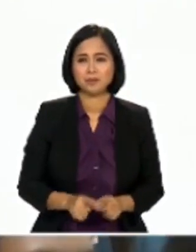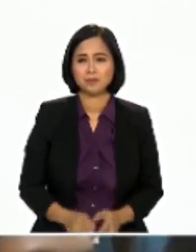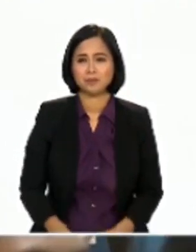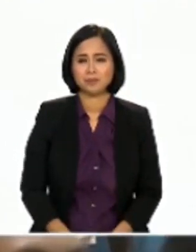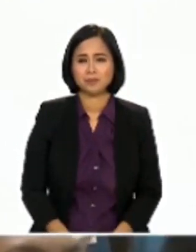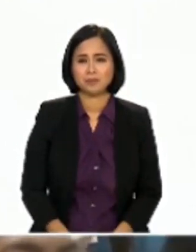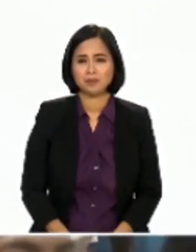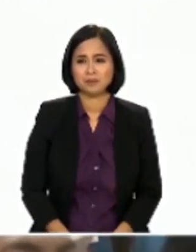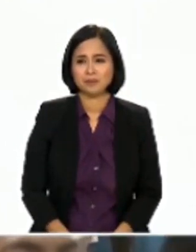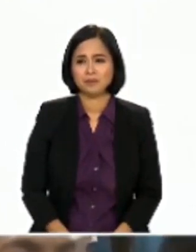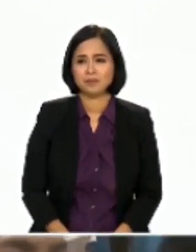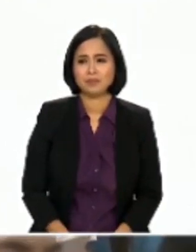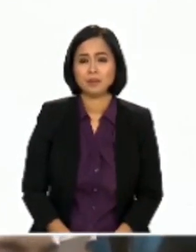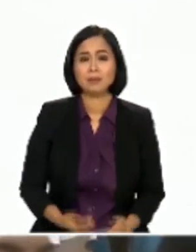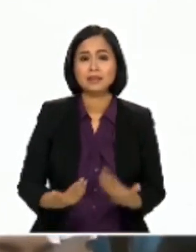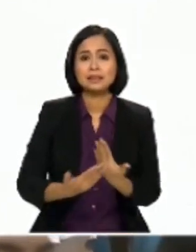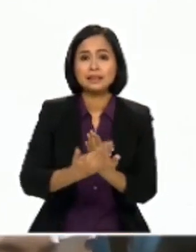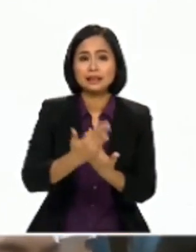Ismet,